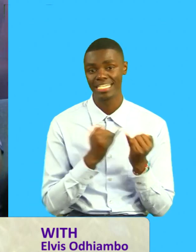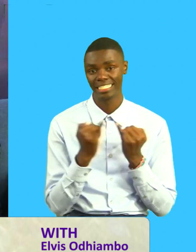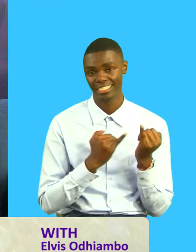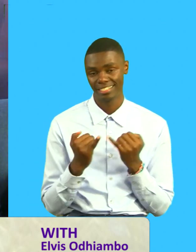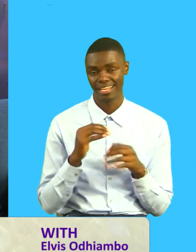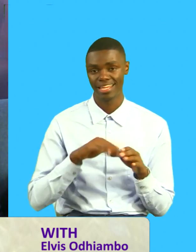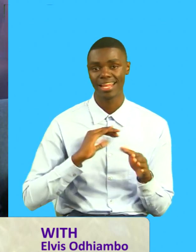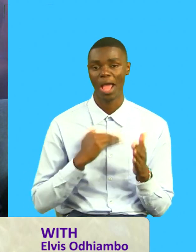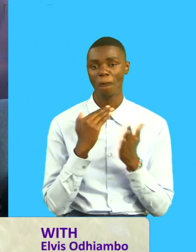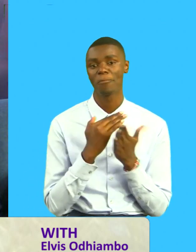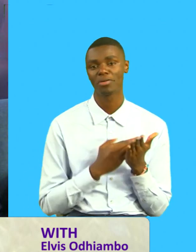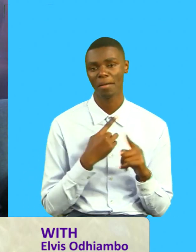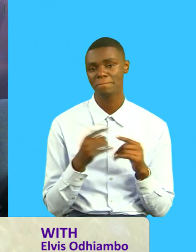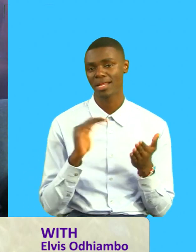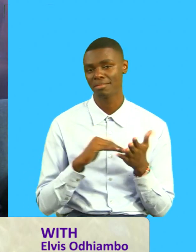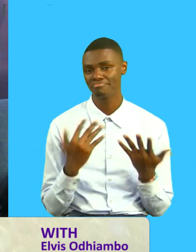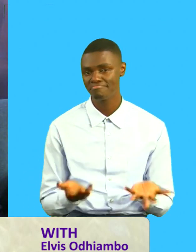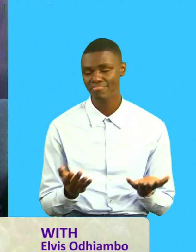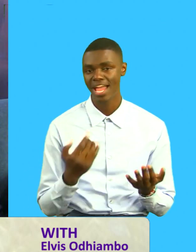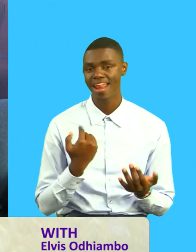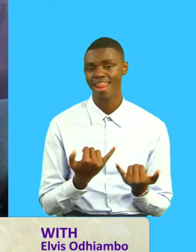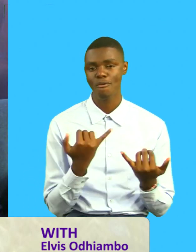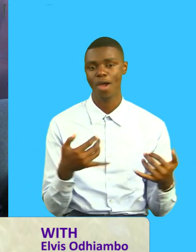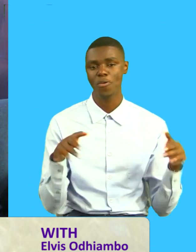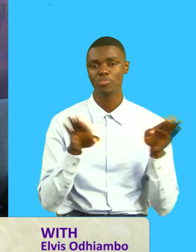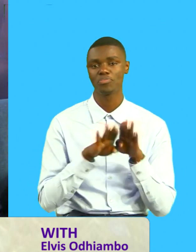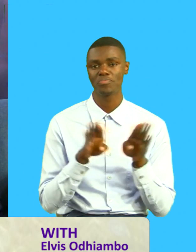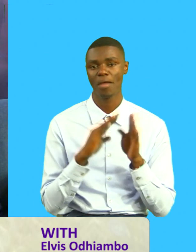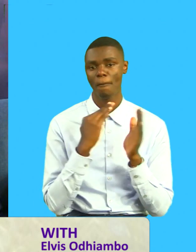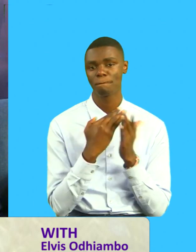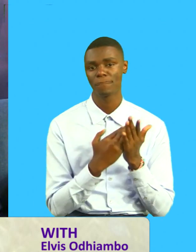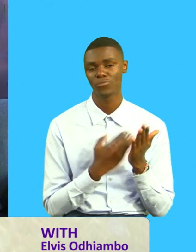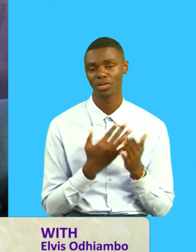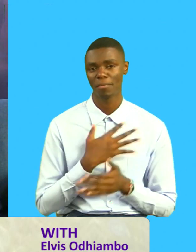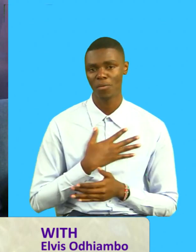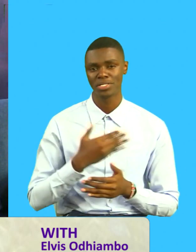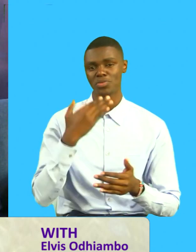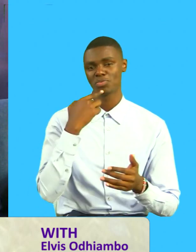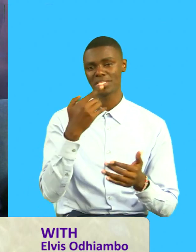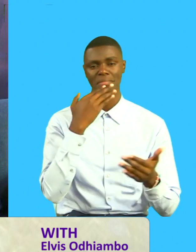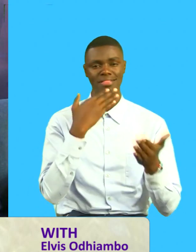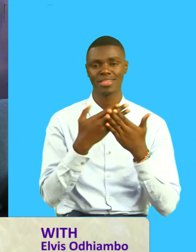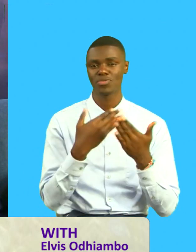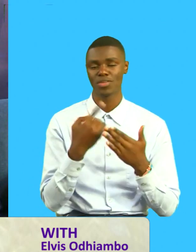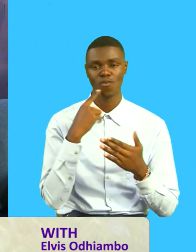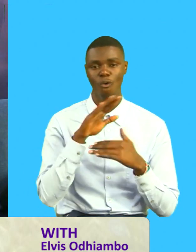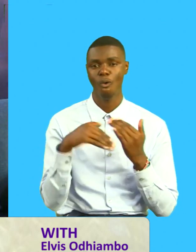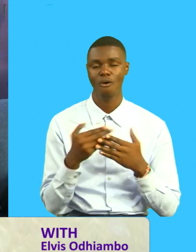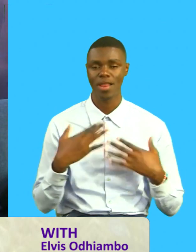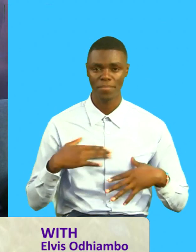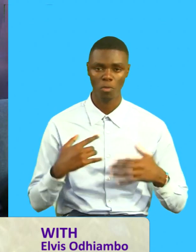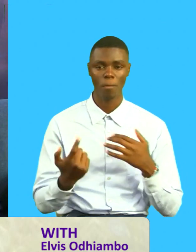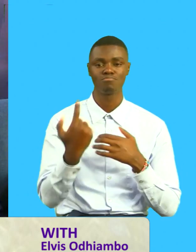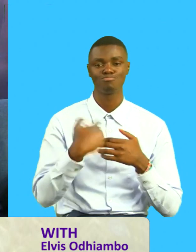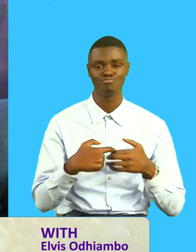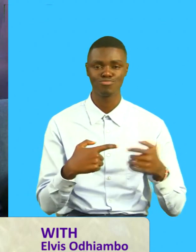subsequent program. But then again, we've come to the end of our program tonight, and we want to say a massive thank you for everyone who has made their time